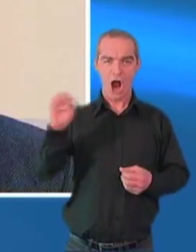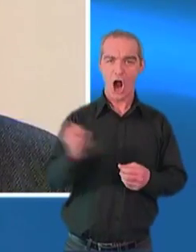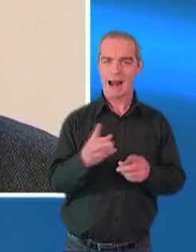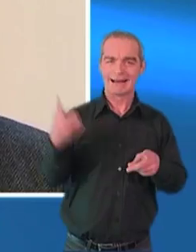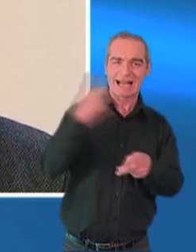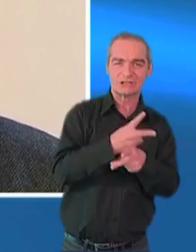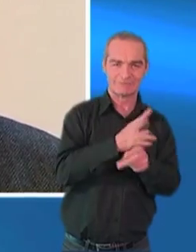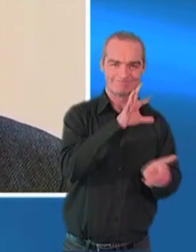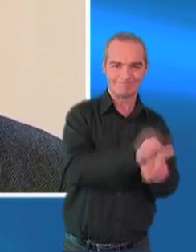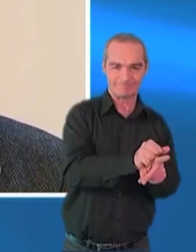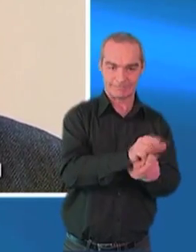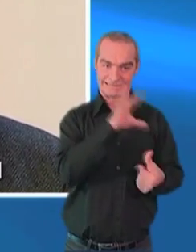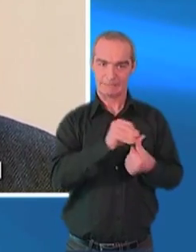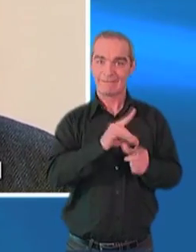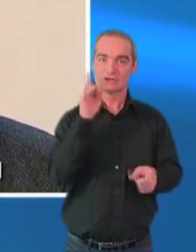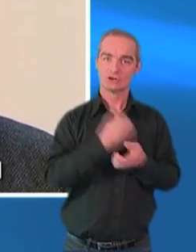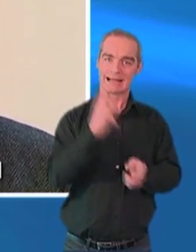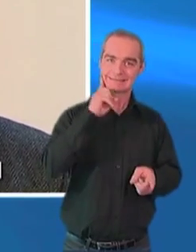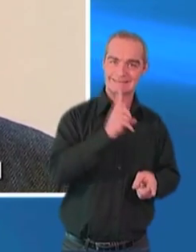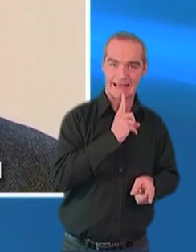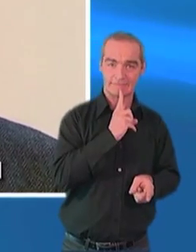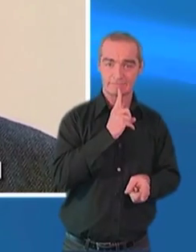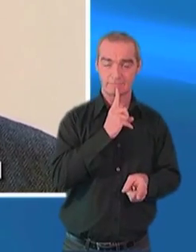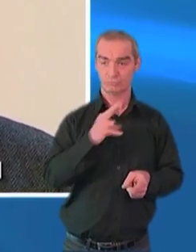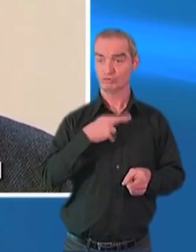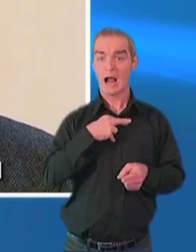early intervention, particularly in the case of deafness.